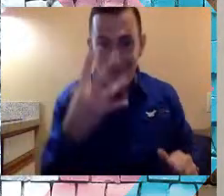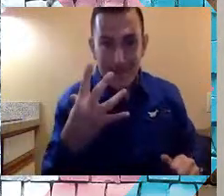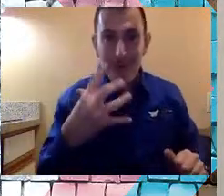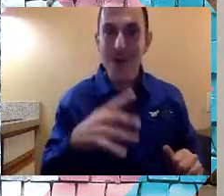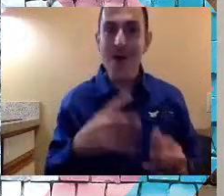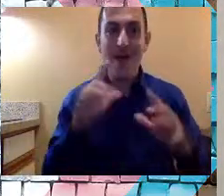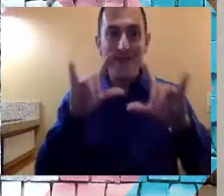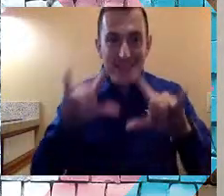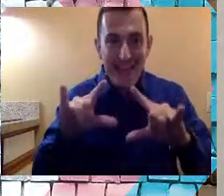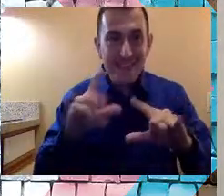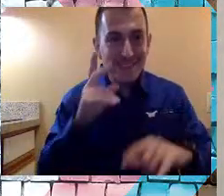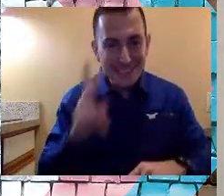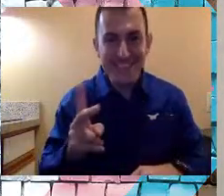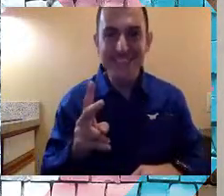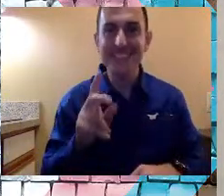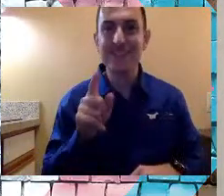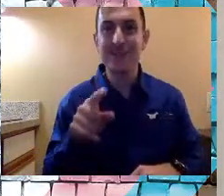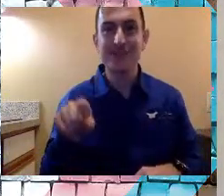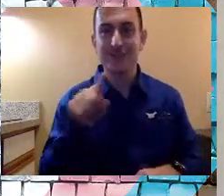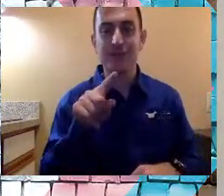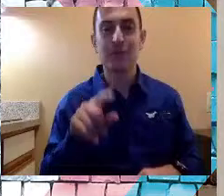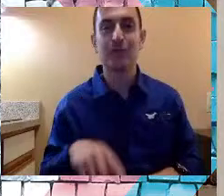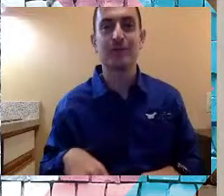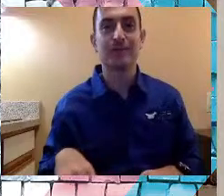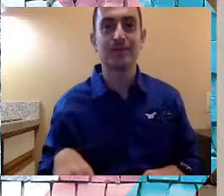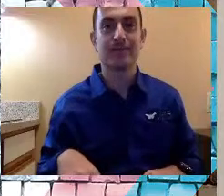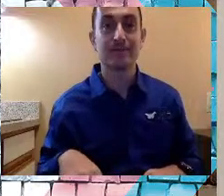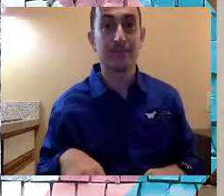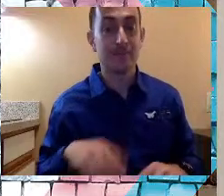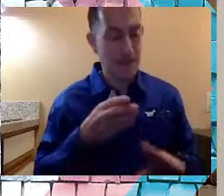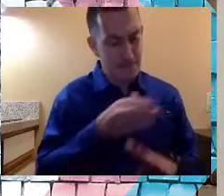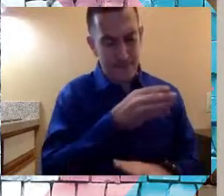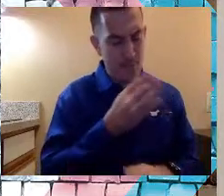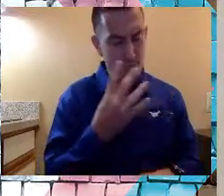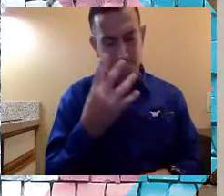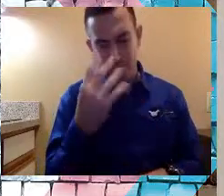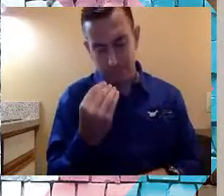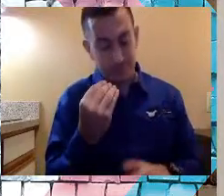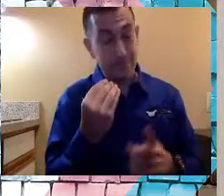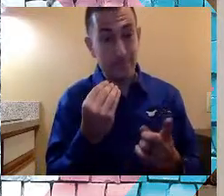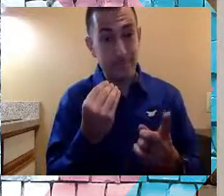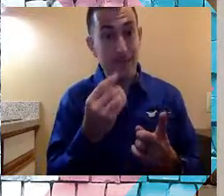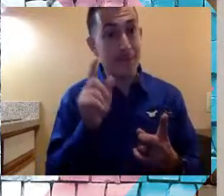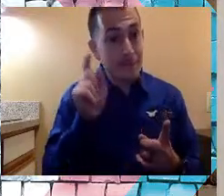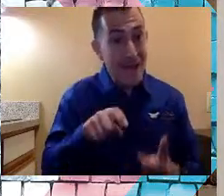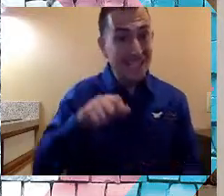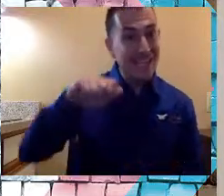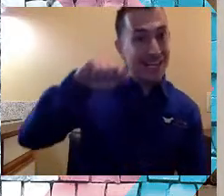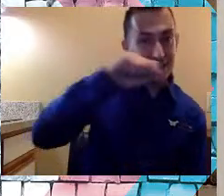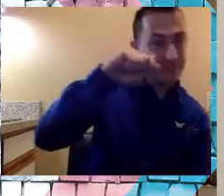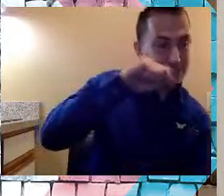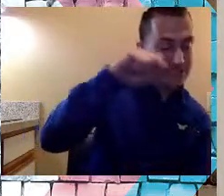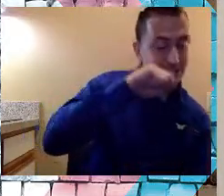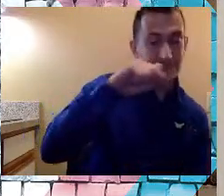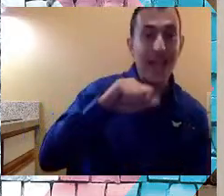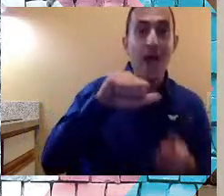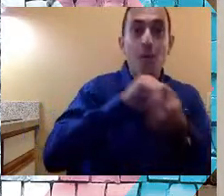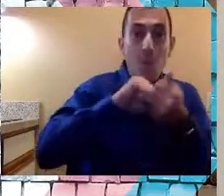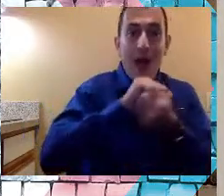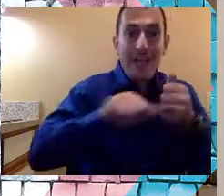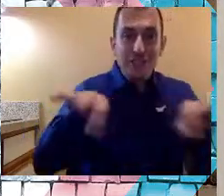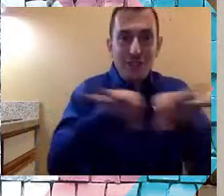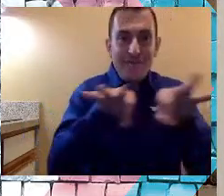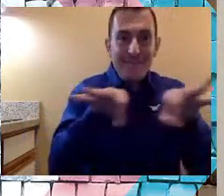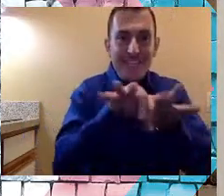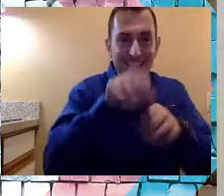When evening has come and it's time to go to bed, you brush your teeth and wash your feet and